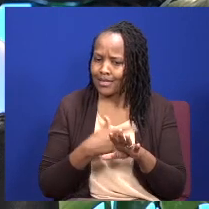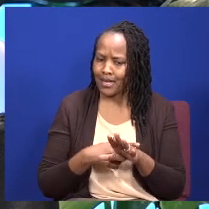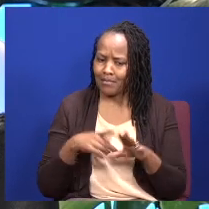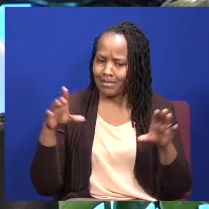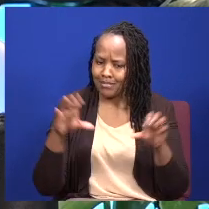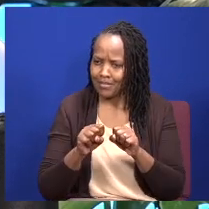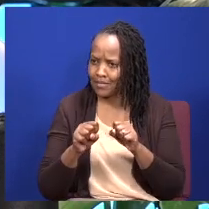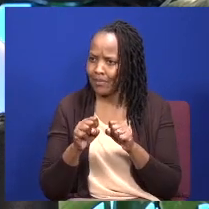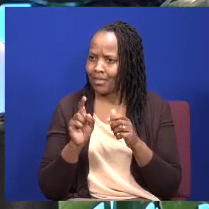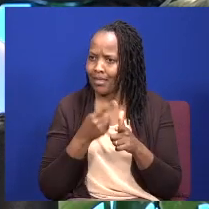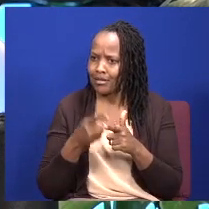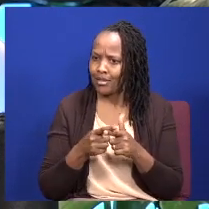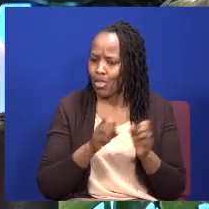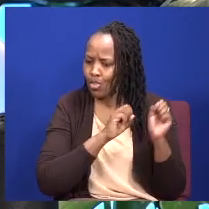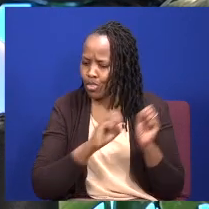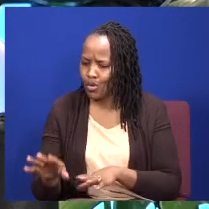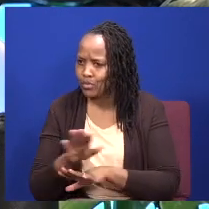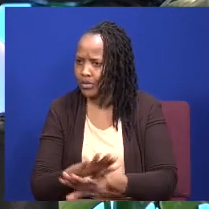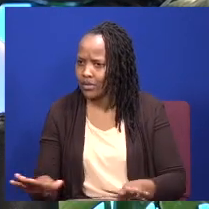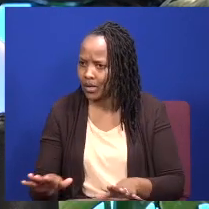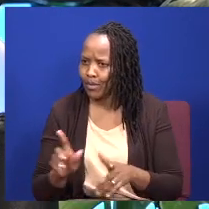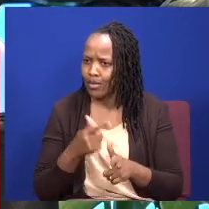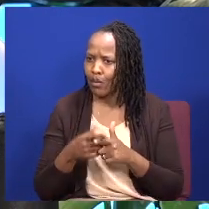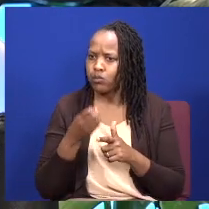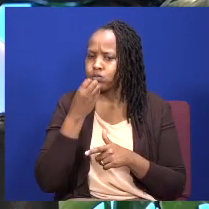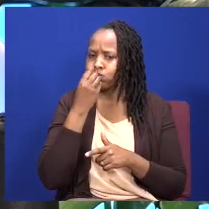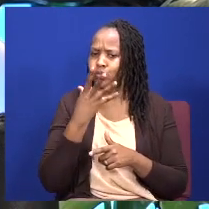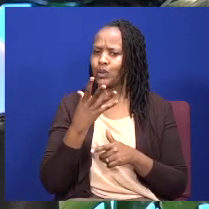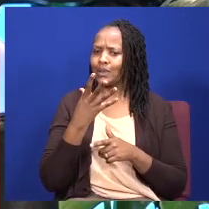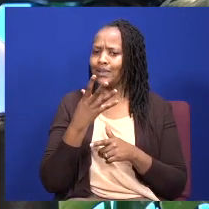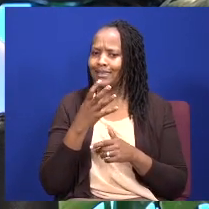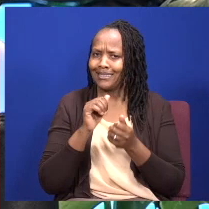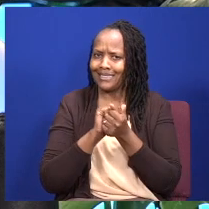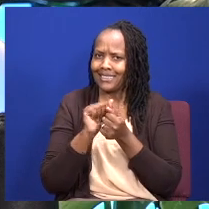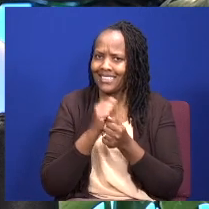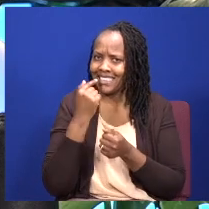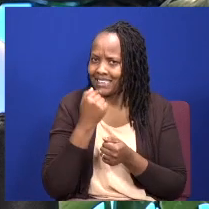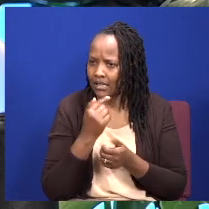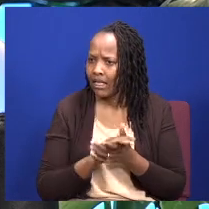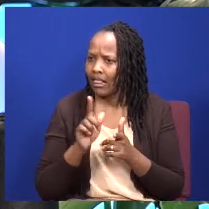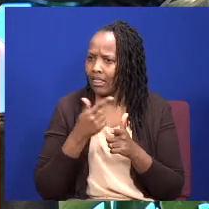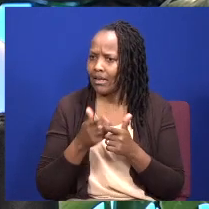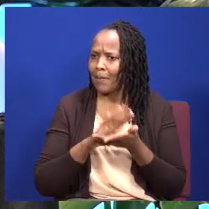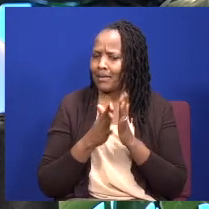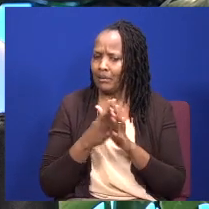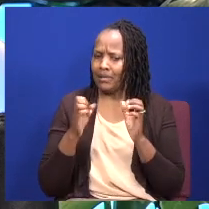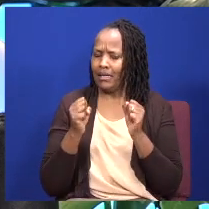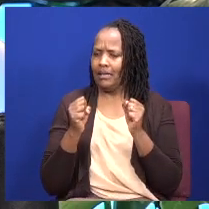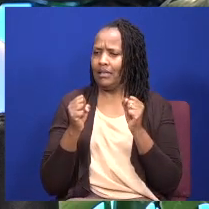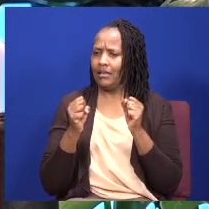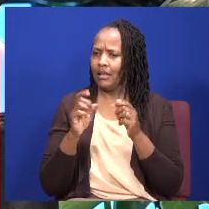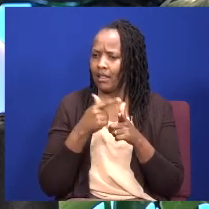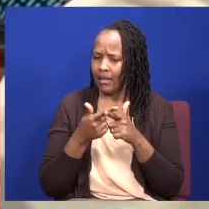him, it throws him to the ground. He foams at the mouth, gnashes his teeth, and becomes rigid. I asked